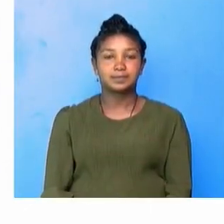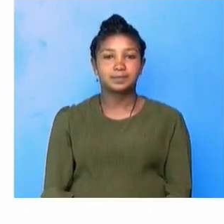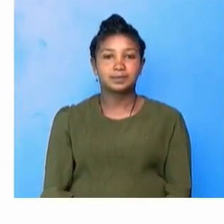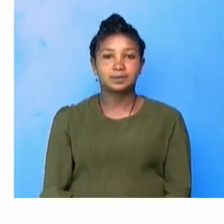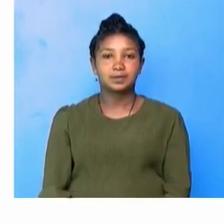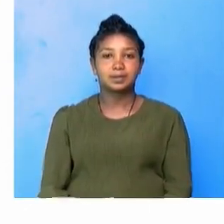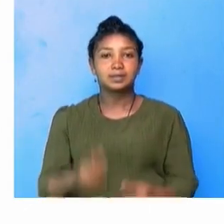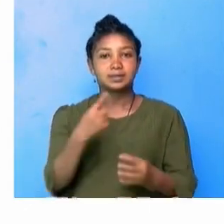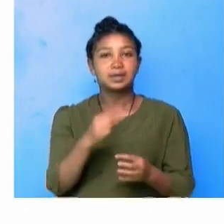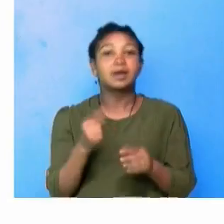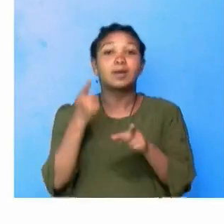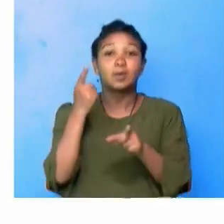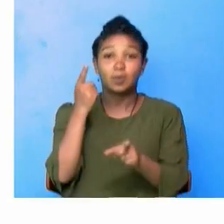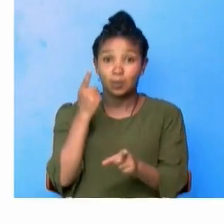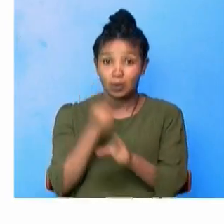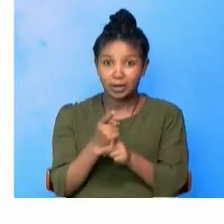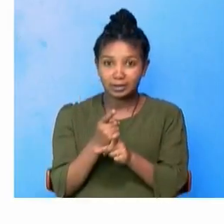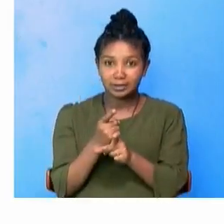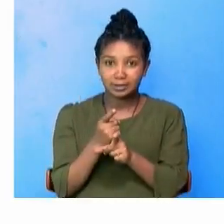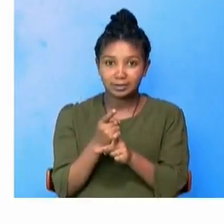the correct